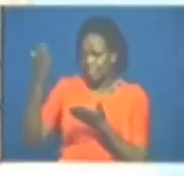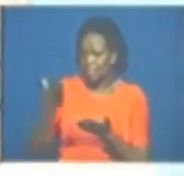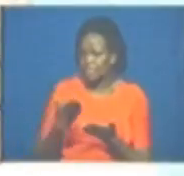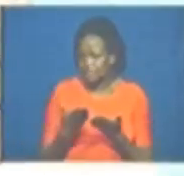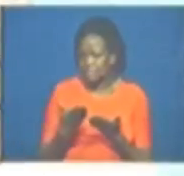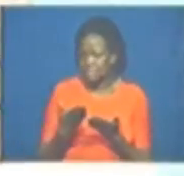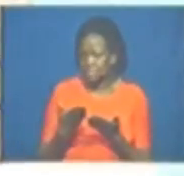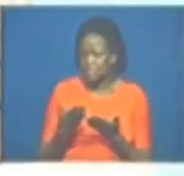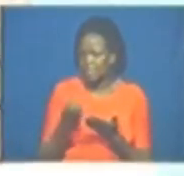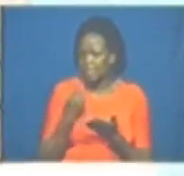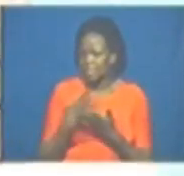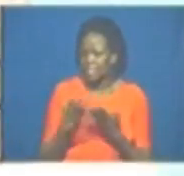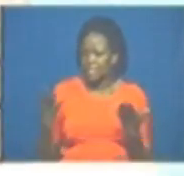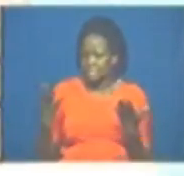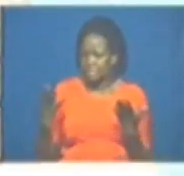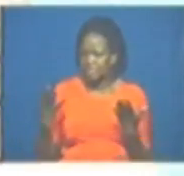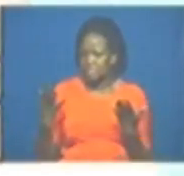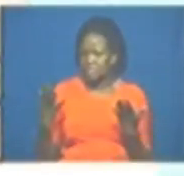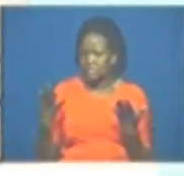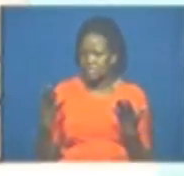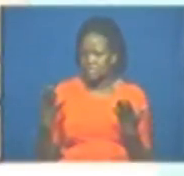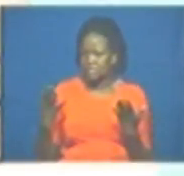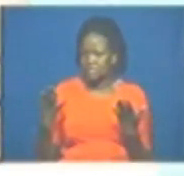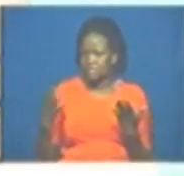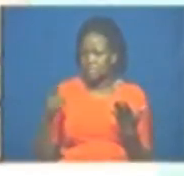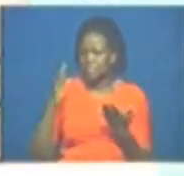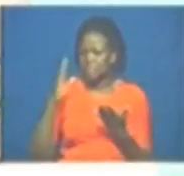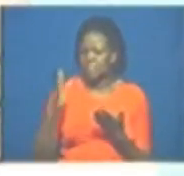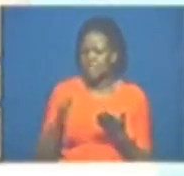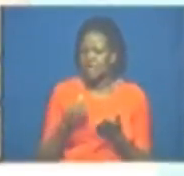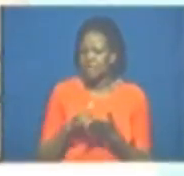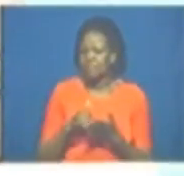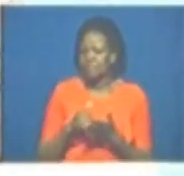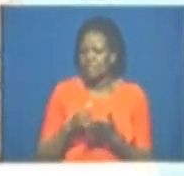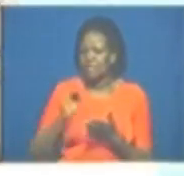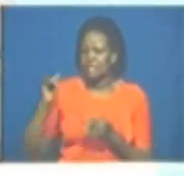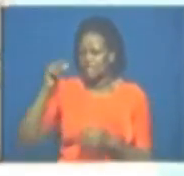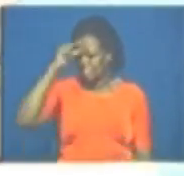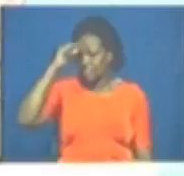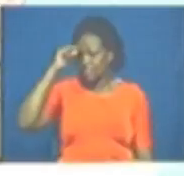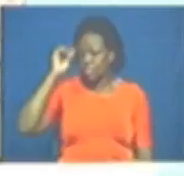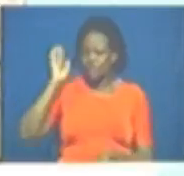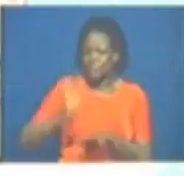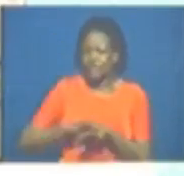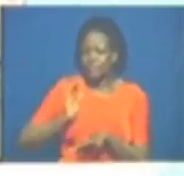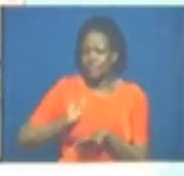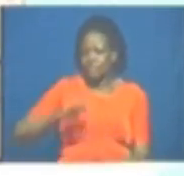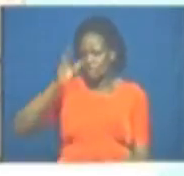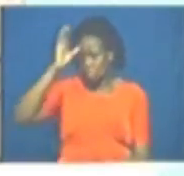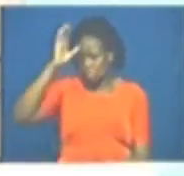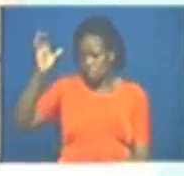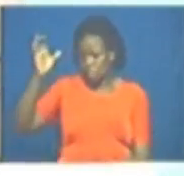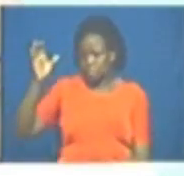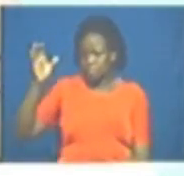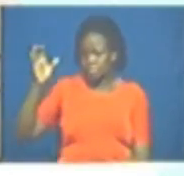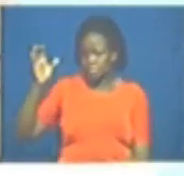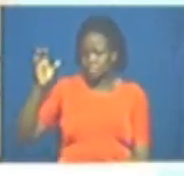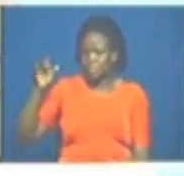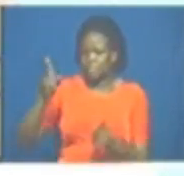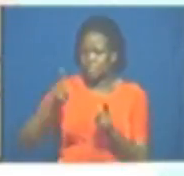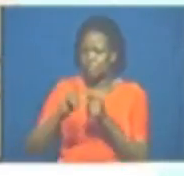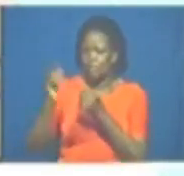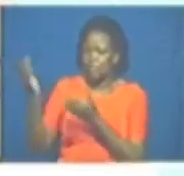medical equipment, the one on leasing. They never involved the county government. It was a very noble concept. And they were bringing